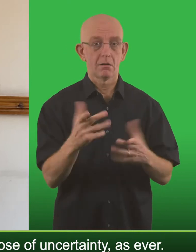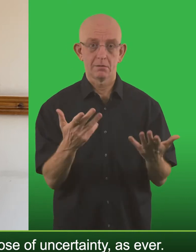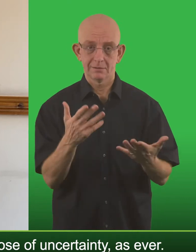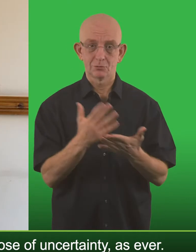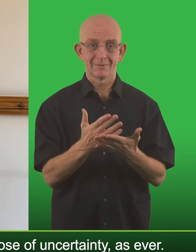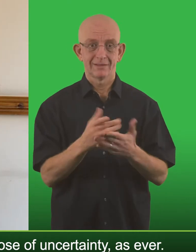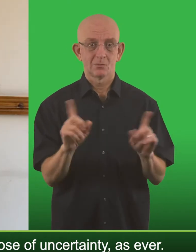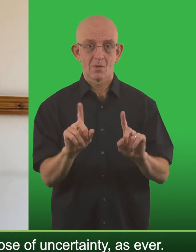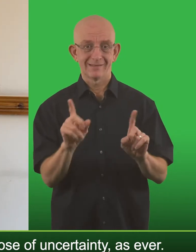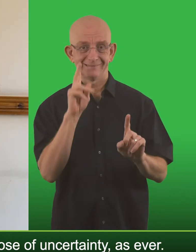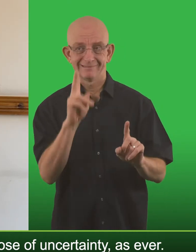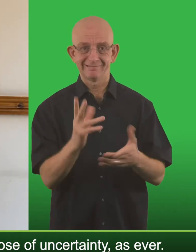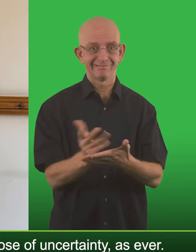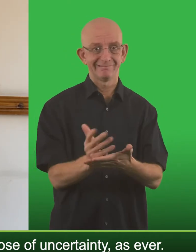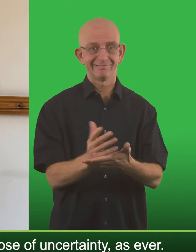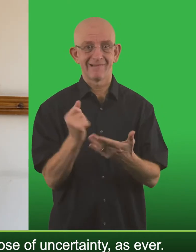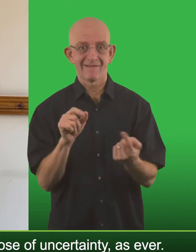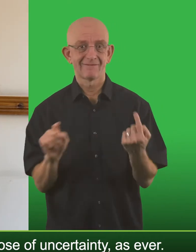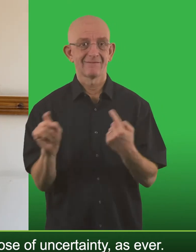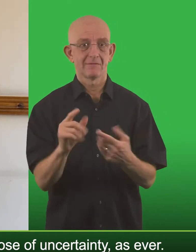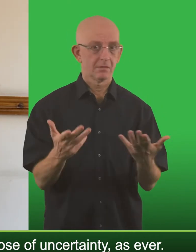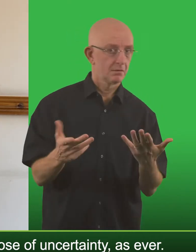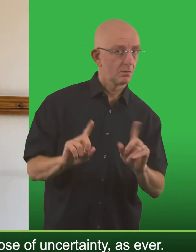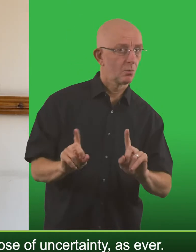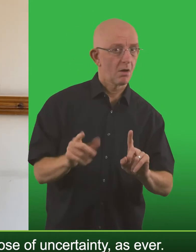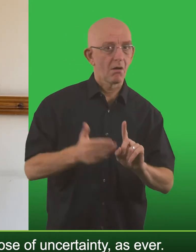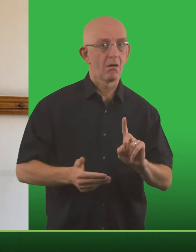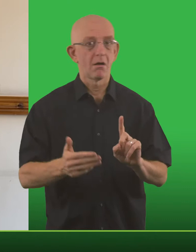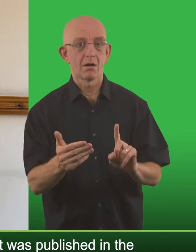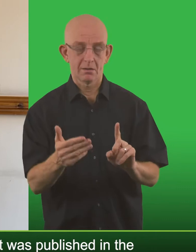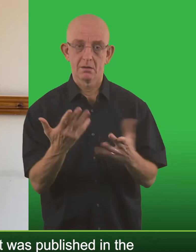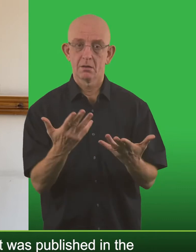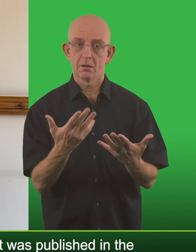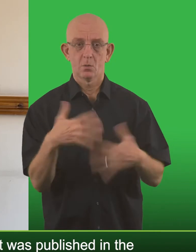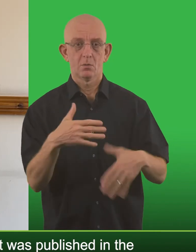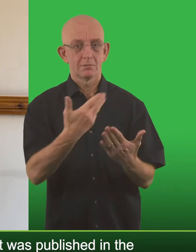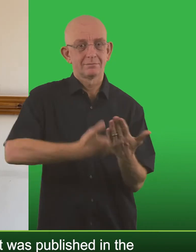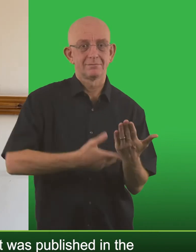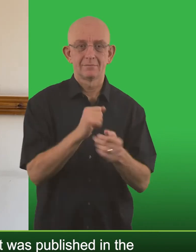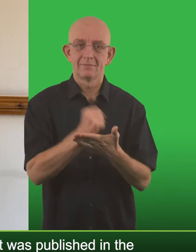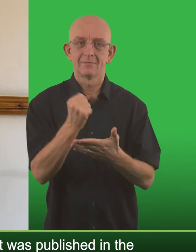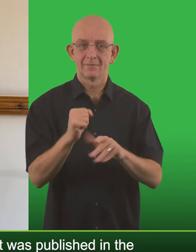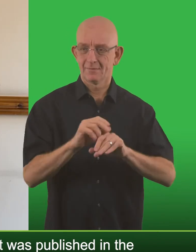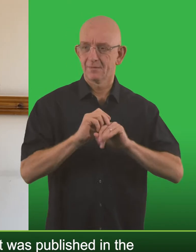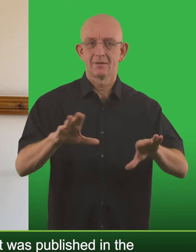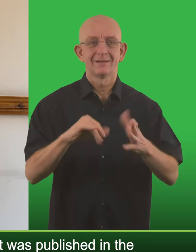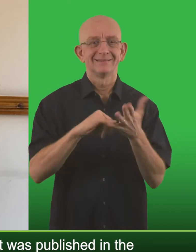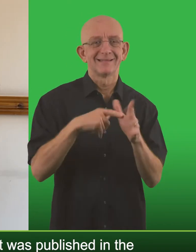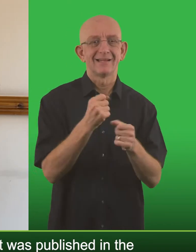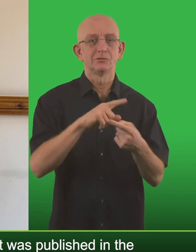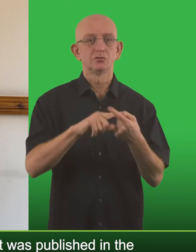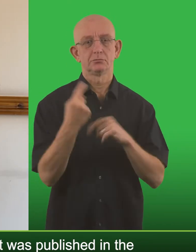plays out comes with a whole dose of uncertainty as ever. There was a hugely helpful paper that was